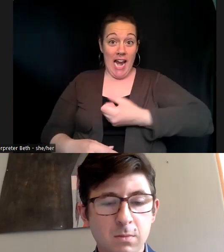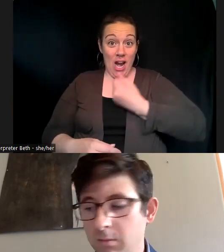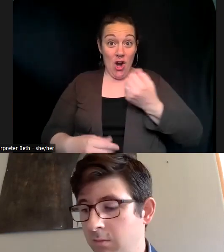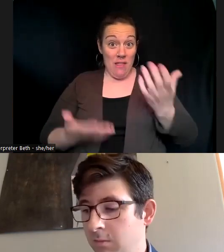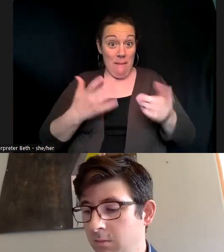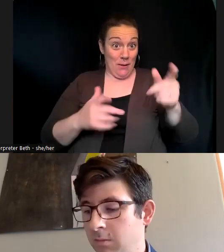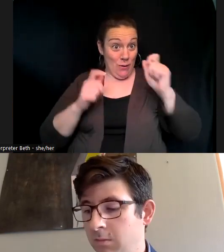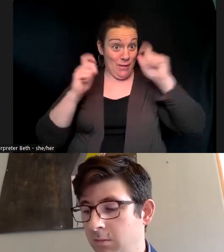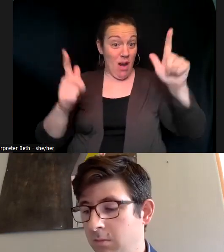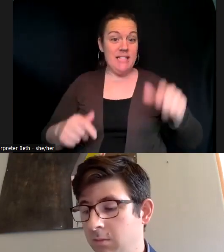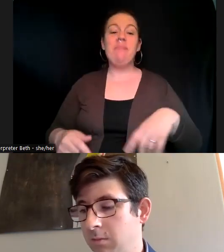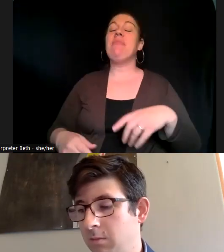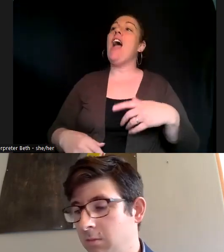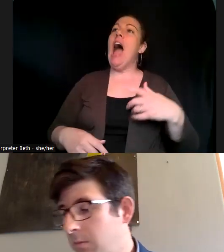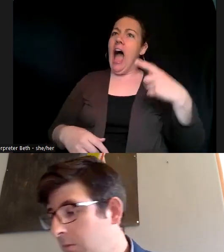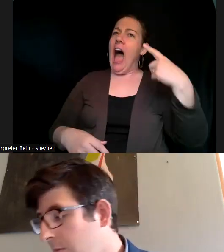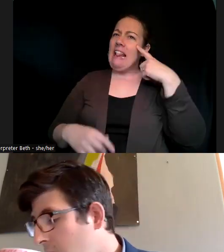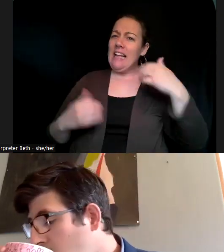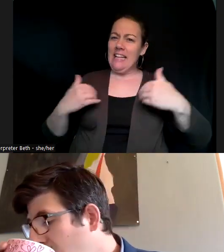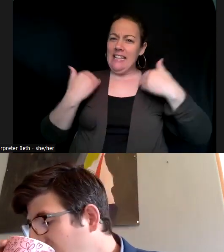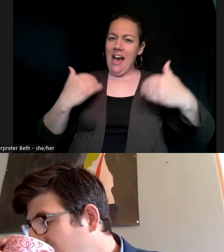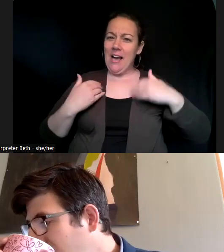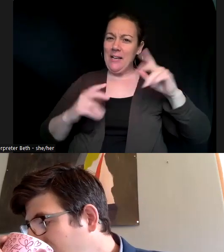I think that young people continue to